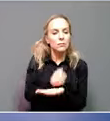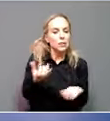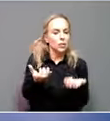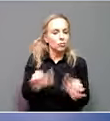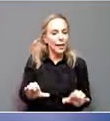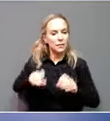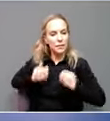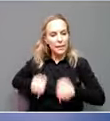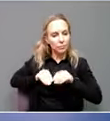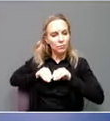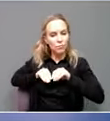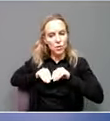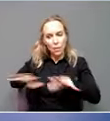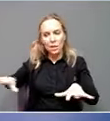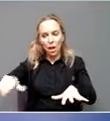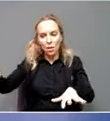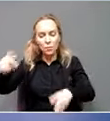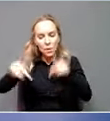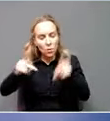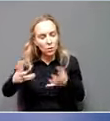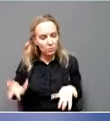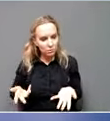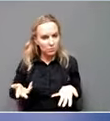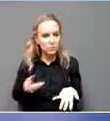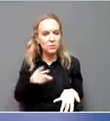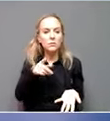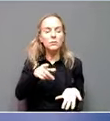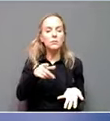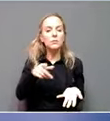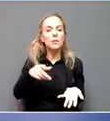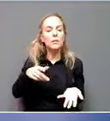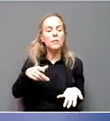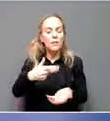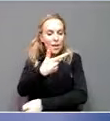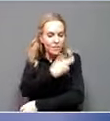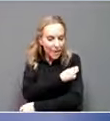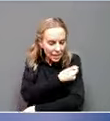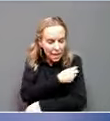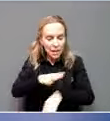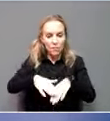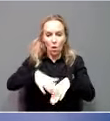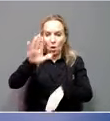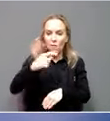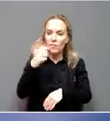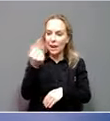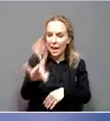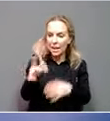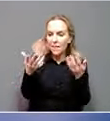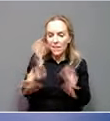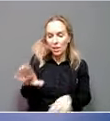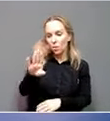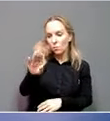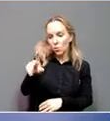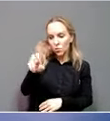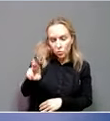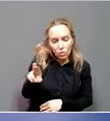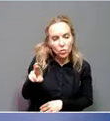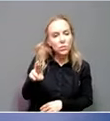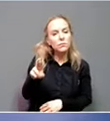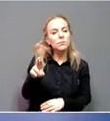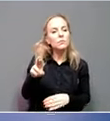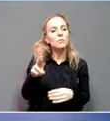the virus. So if you've been vaccinated, if you're over 18 and you have gotten boosted, and everybody is one of the